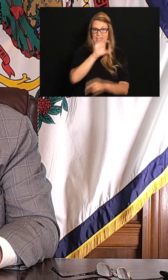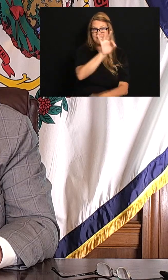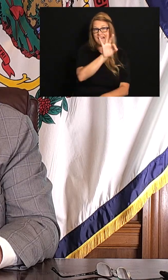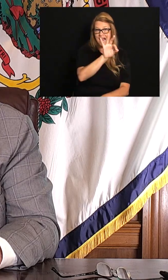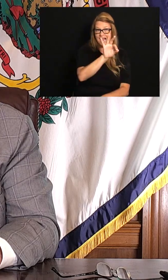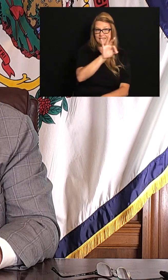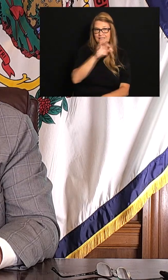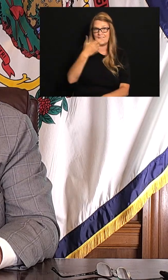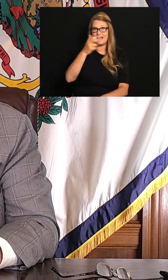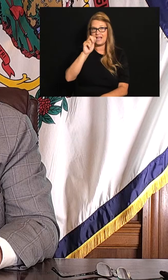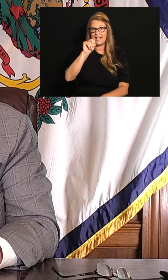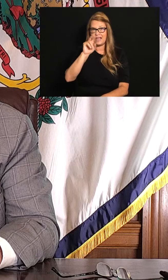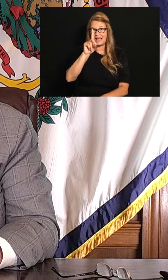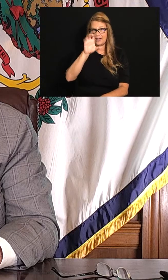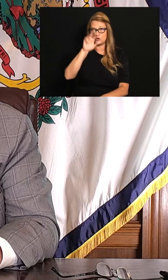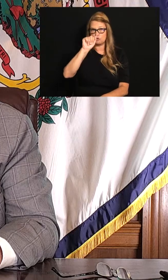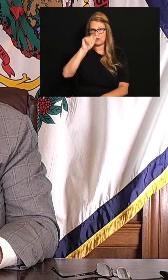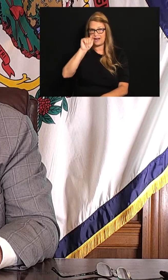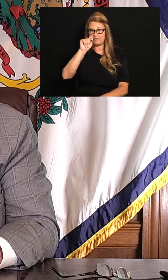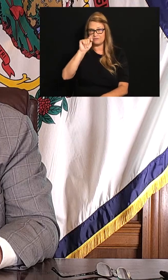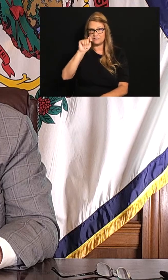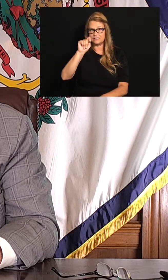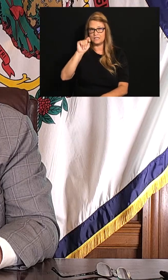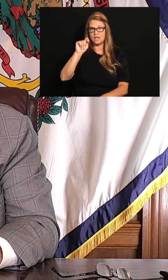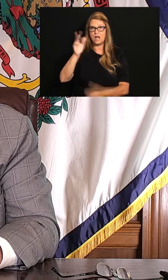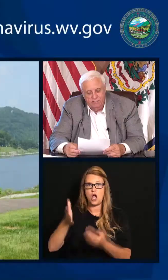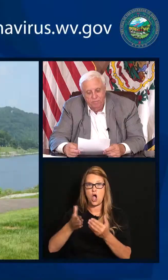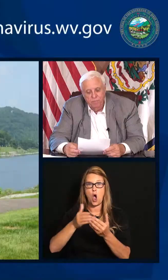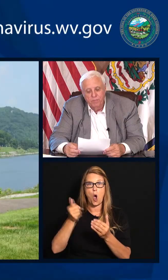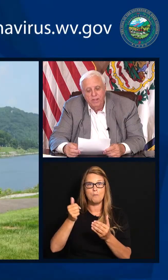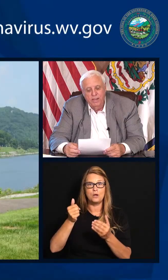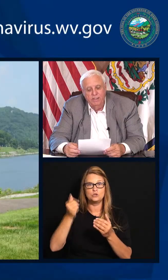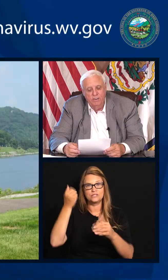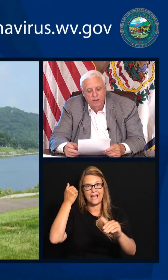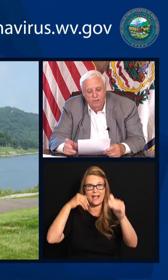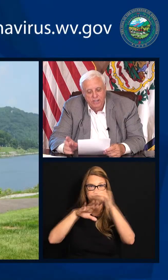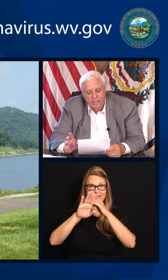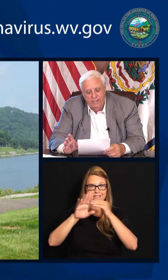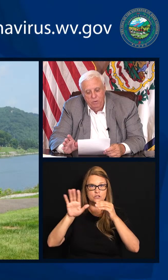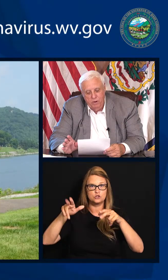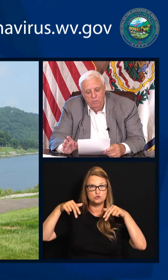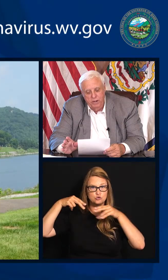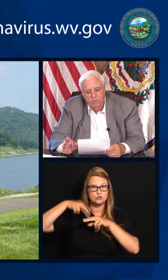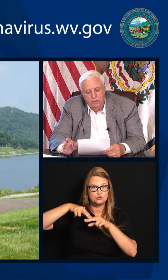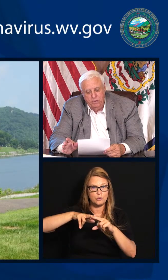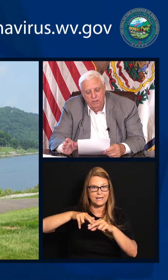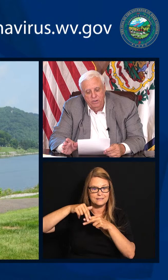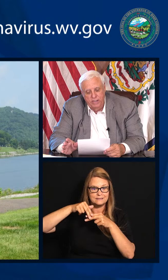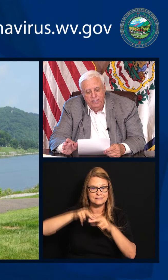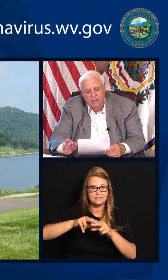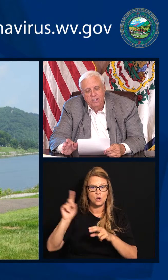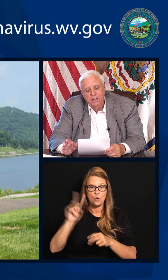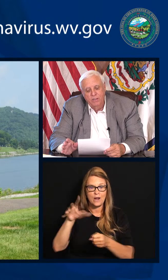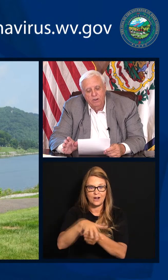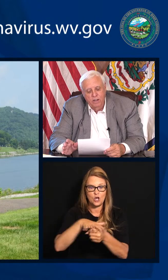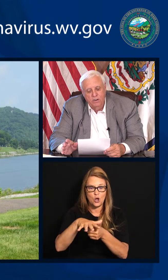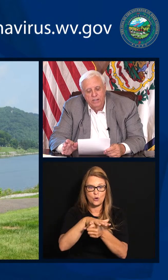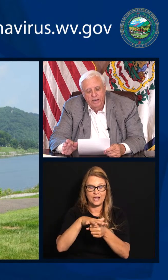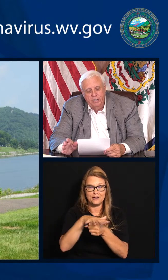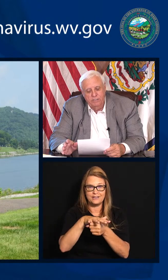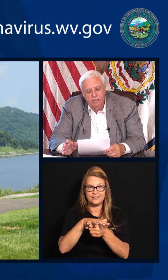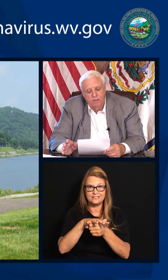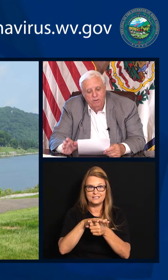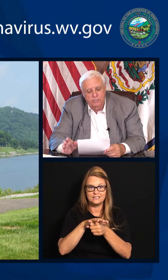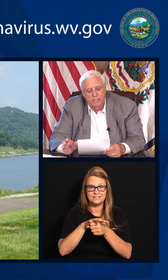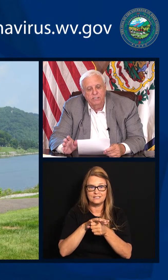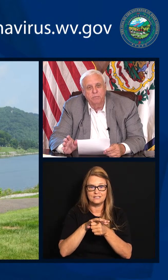handcrafted, larger-than-life, almost heaven swings. And they're located, I want to read where they're located. They're located